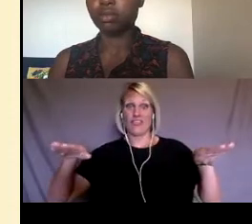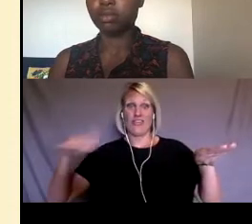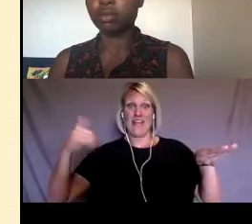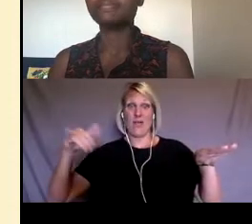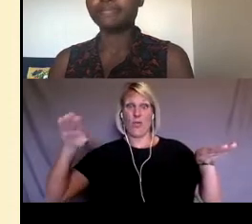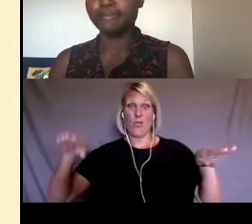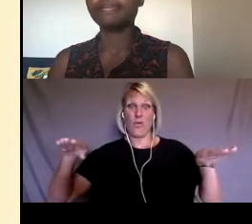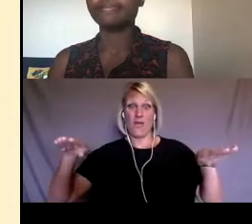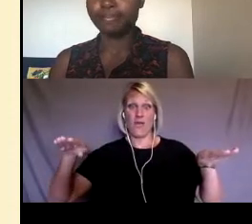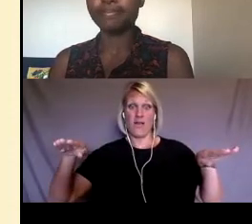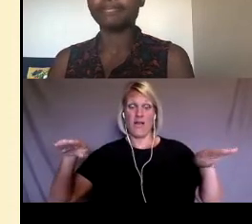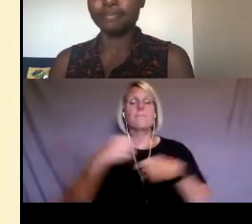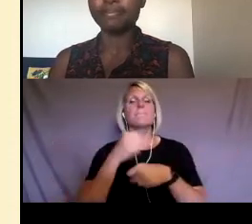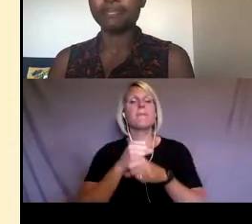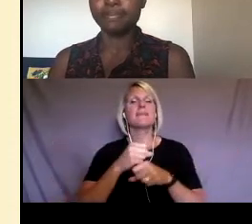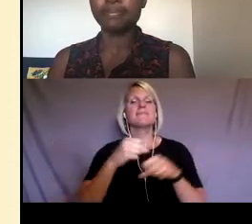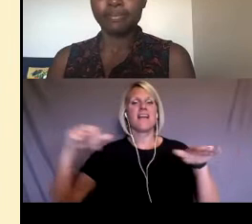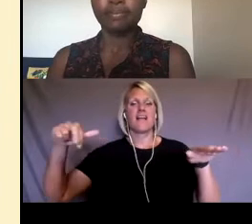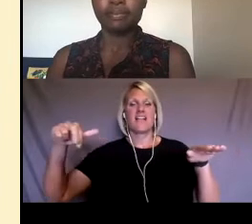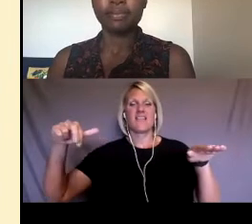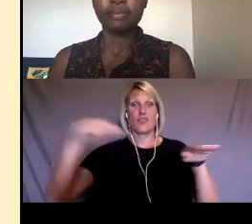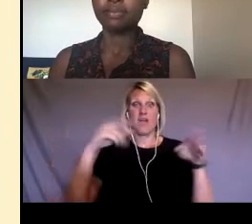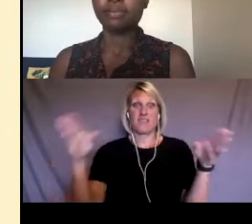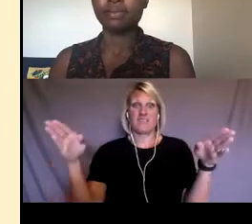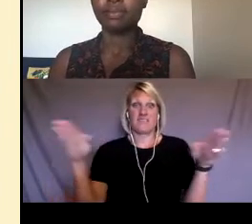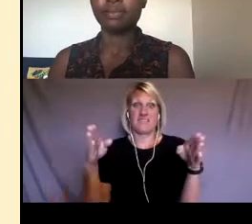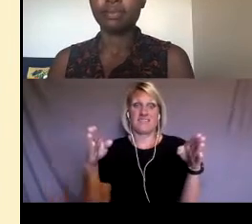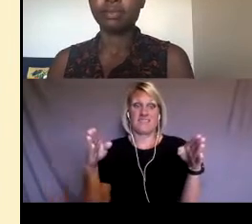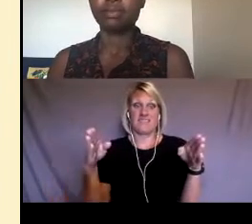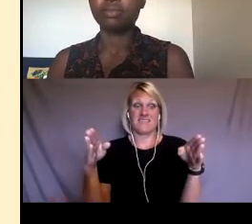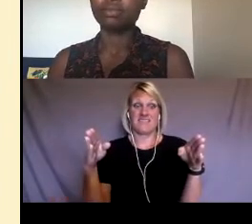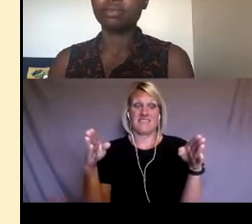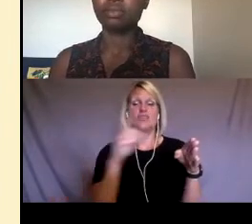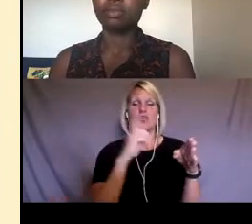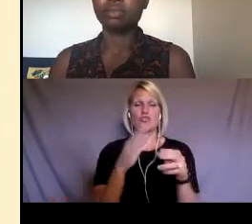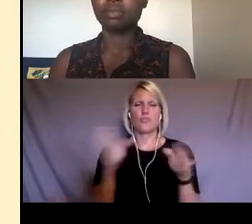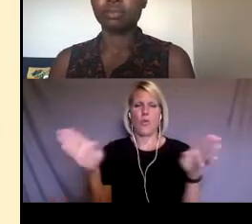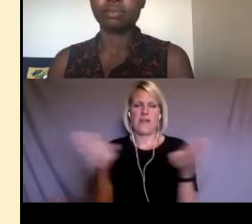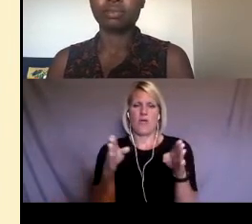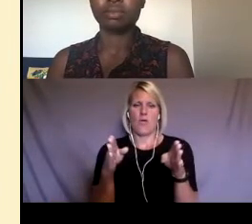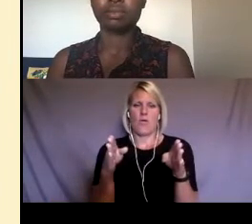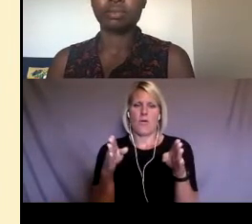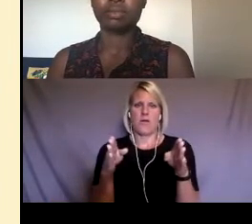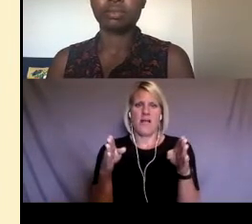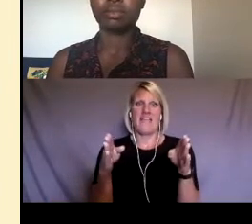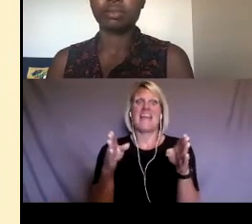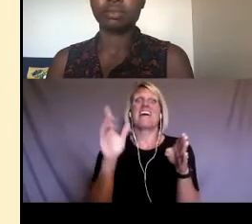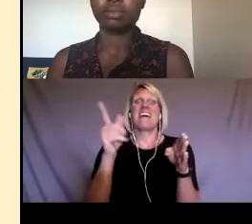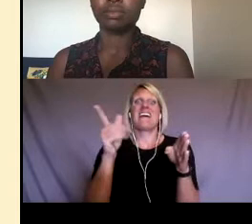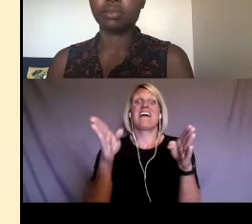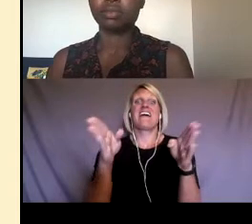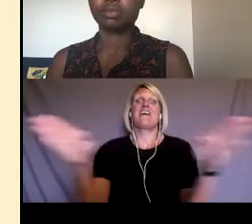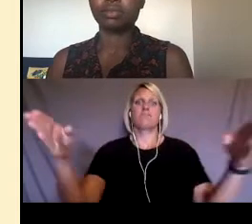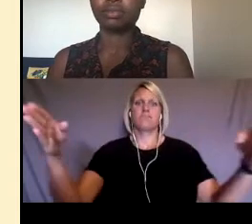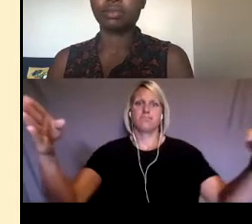shortens the length of the street for them to cross. So definitely more safe, but more vibrant.